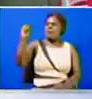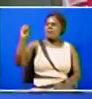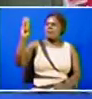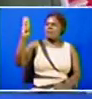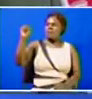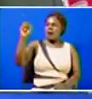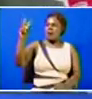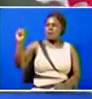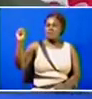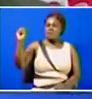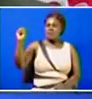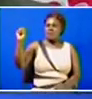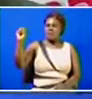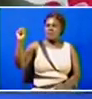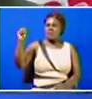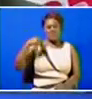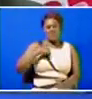reasons.